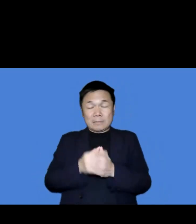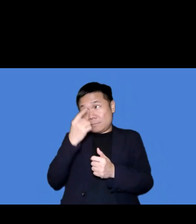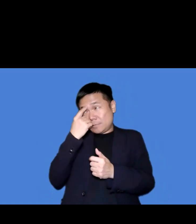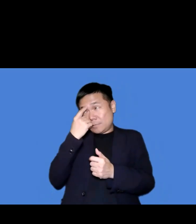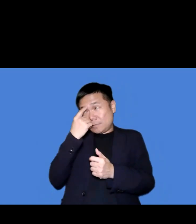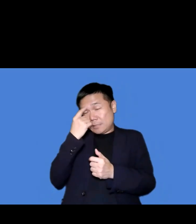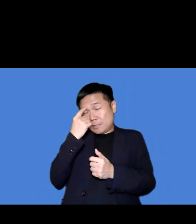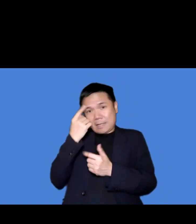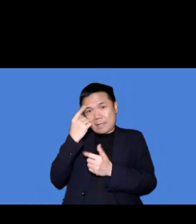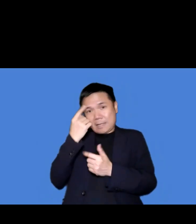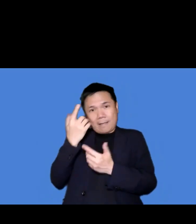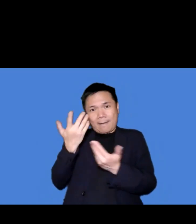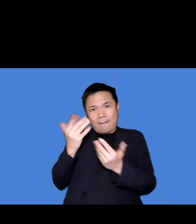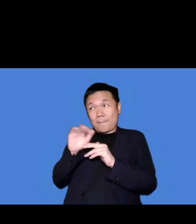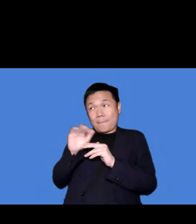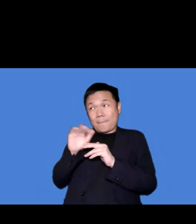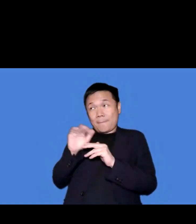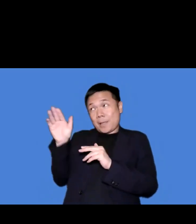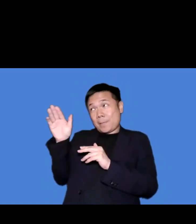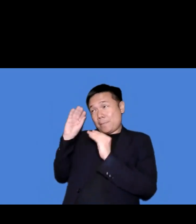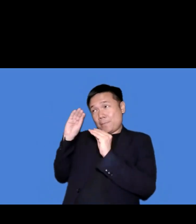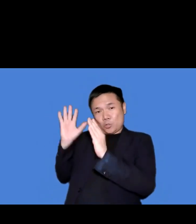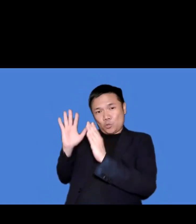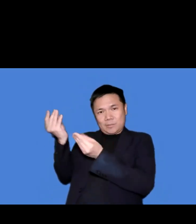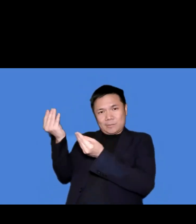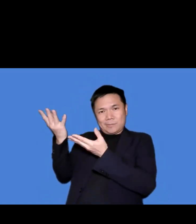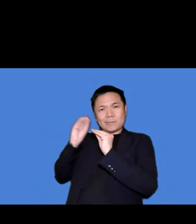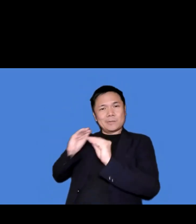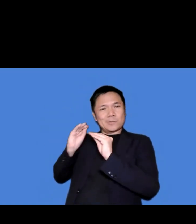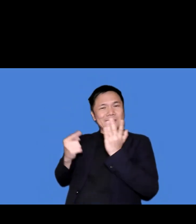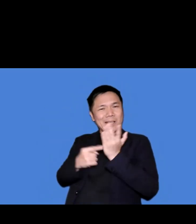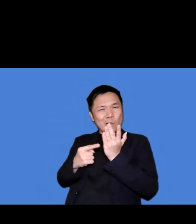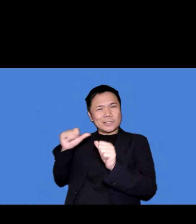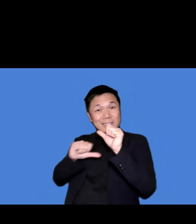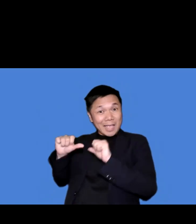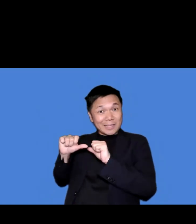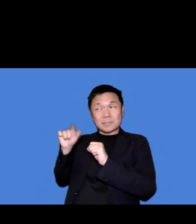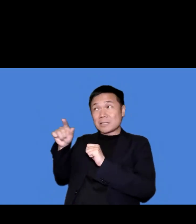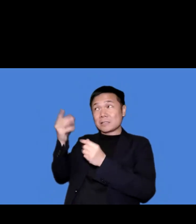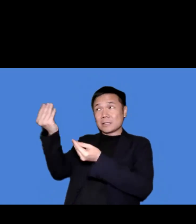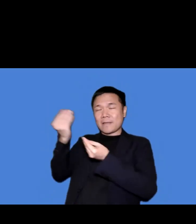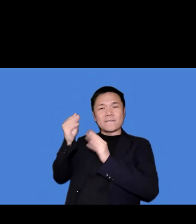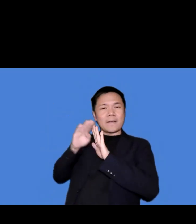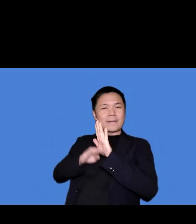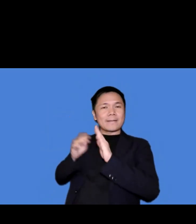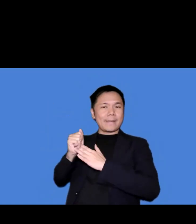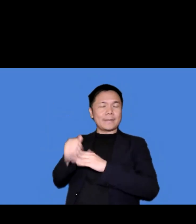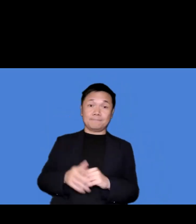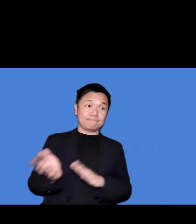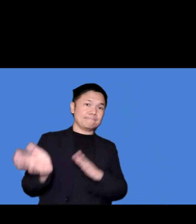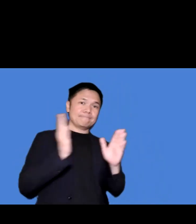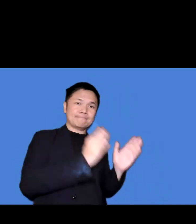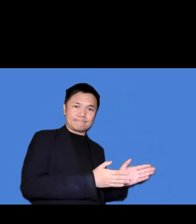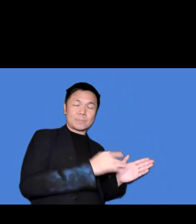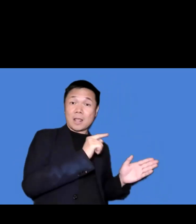the Ministry of Education, Science and Technology. That's the one thing. And, on the other hand, that